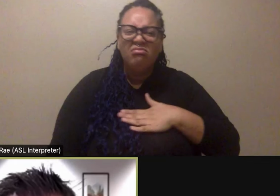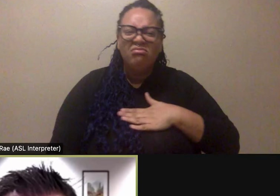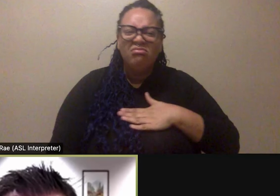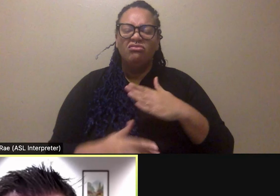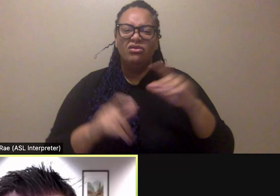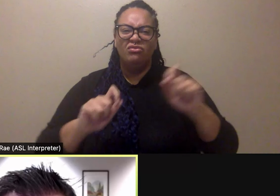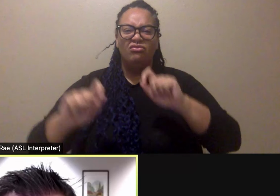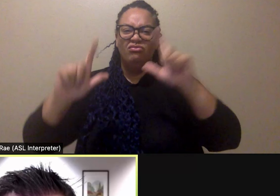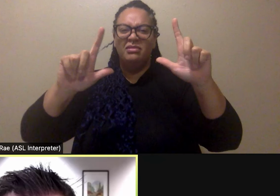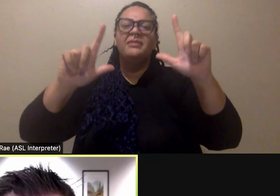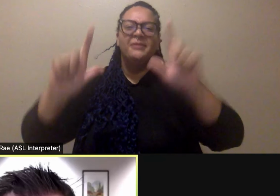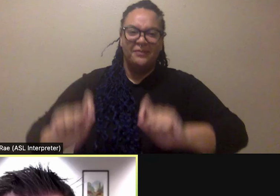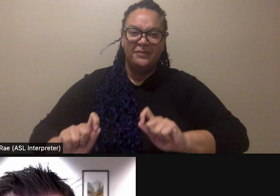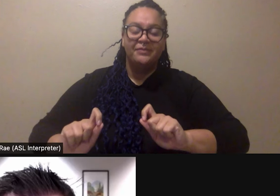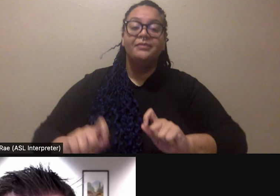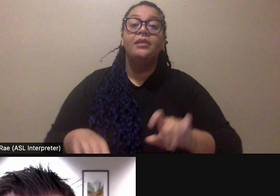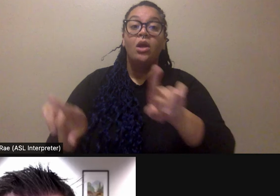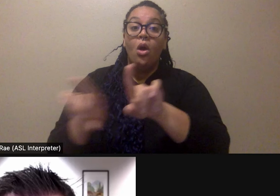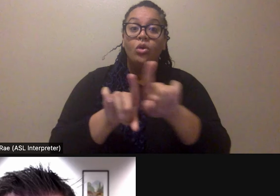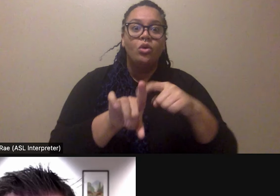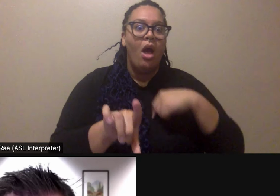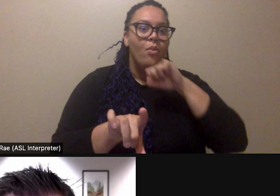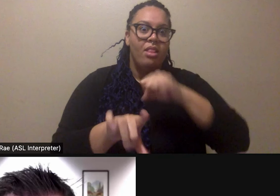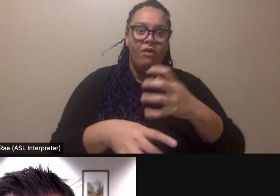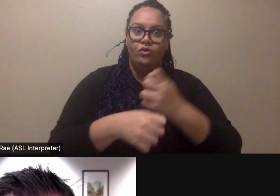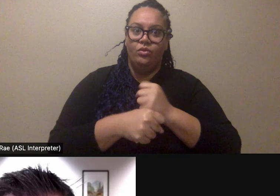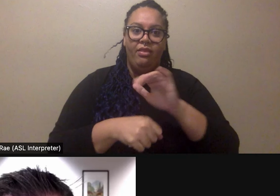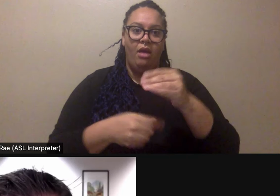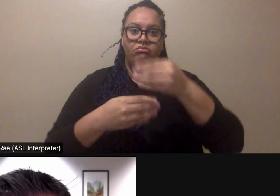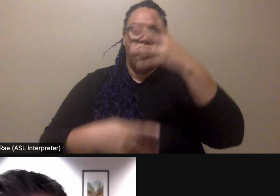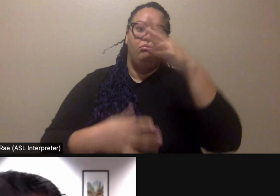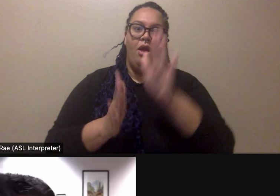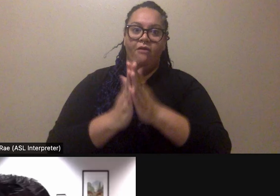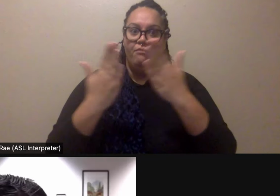So also, I would love to get that list of books, and we can put together